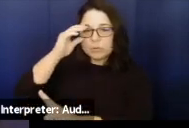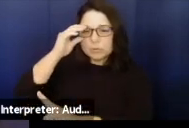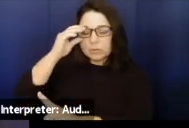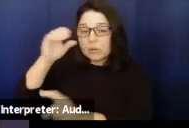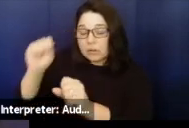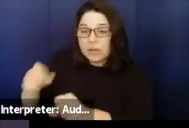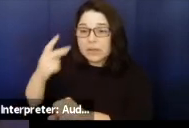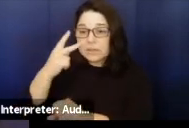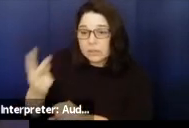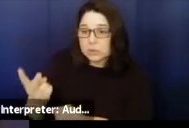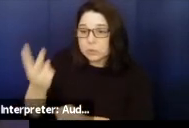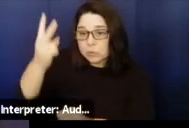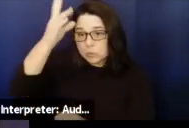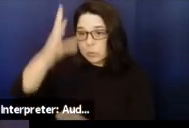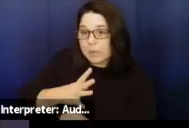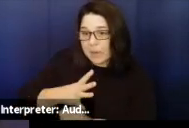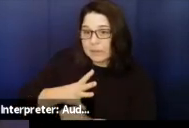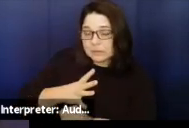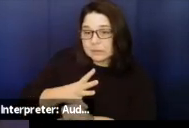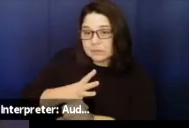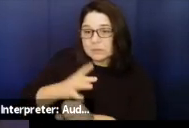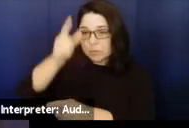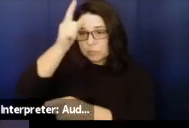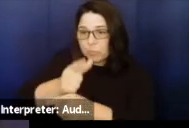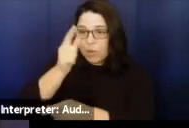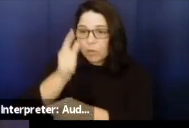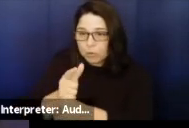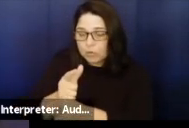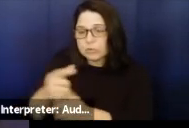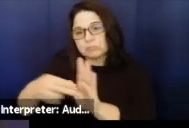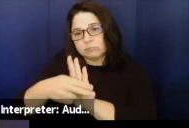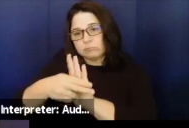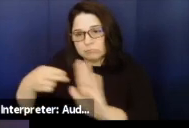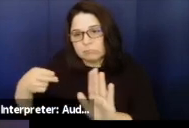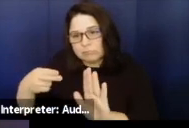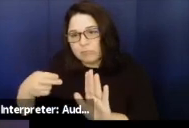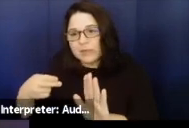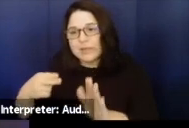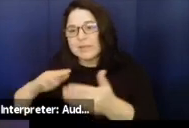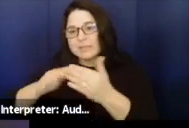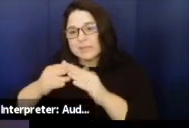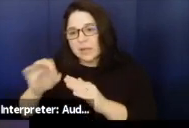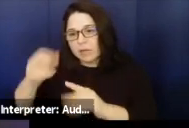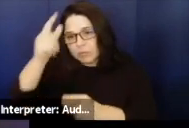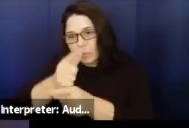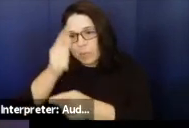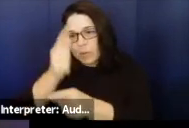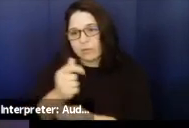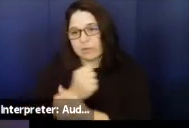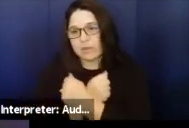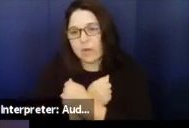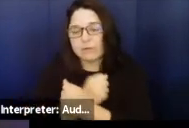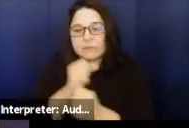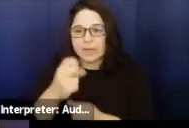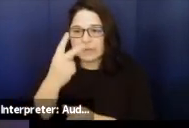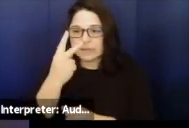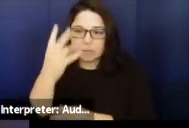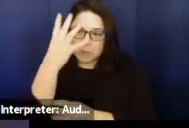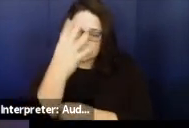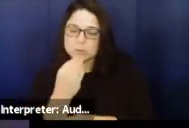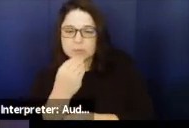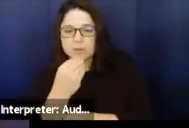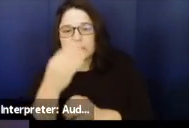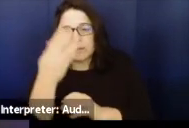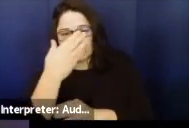been labeled brothers from the city of Brotherly Love. They're seen dozing in the front here. On the